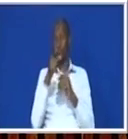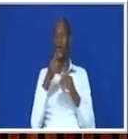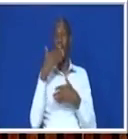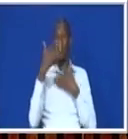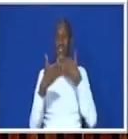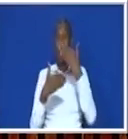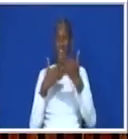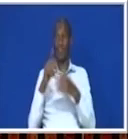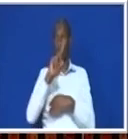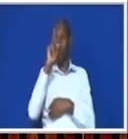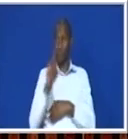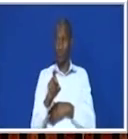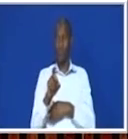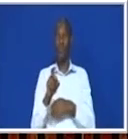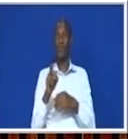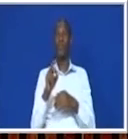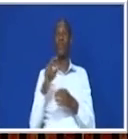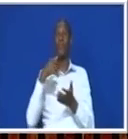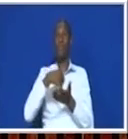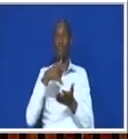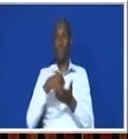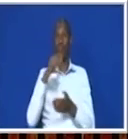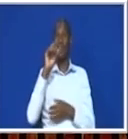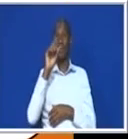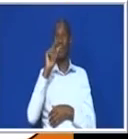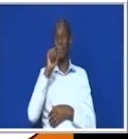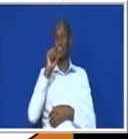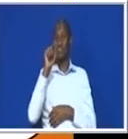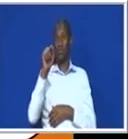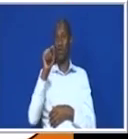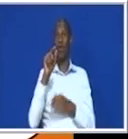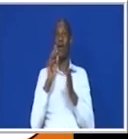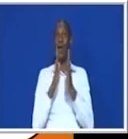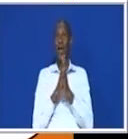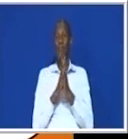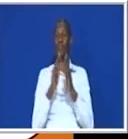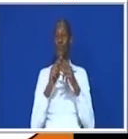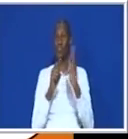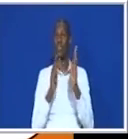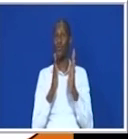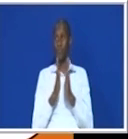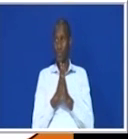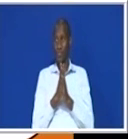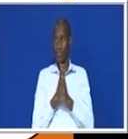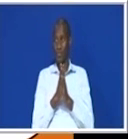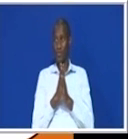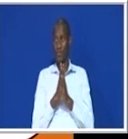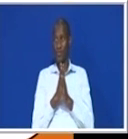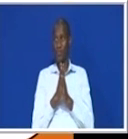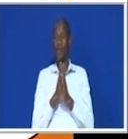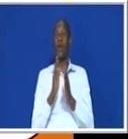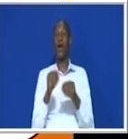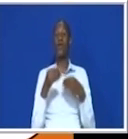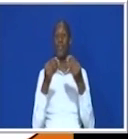answer questions involving decimals. And to start us off, I